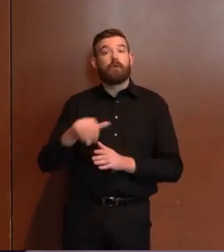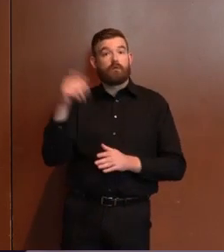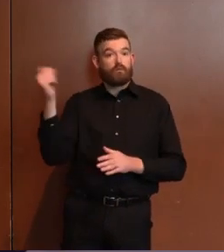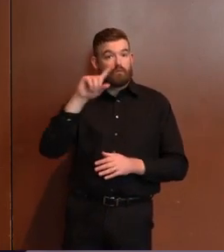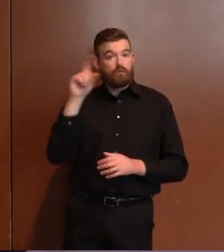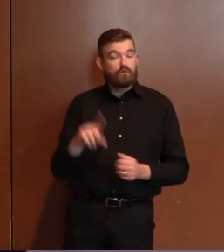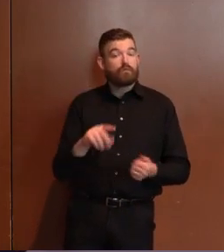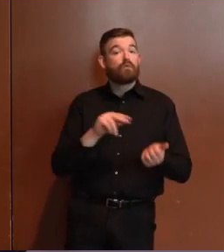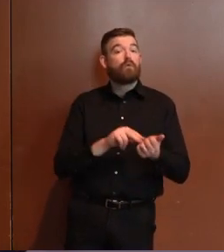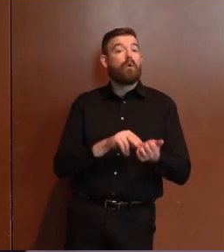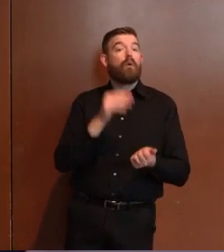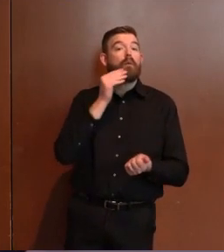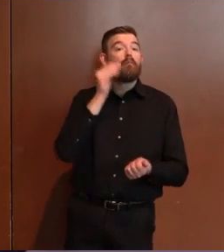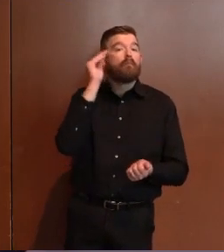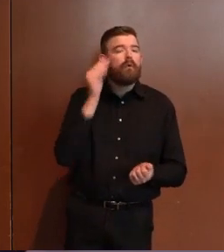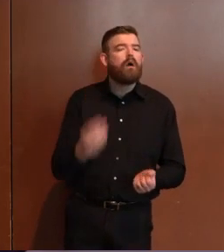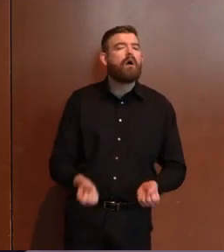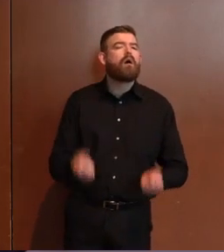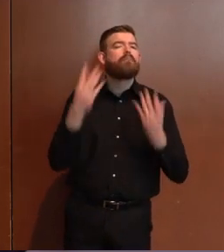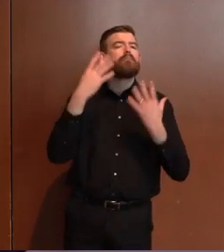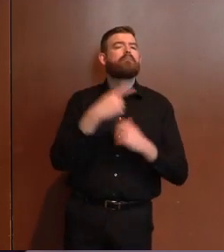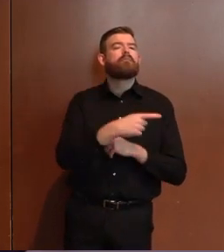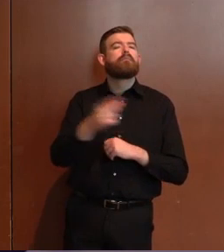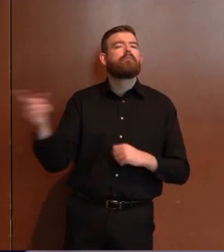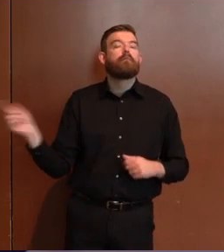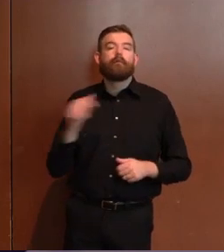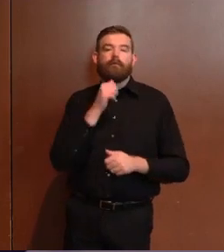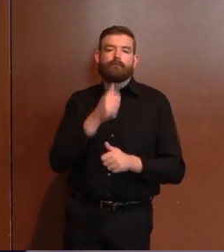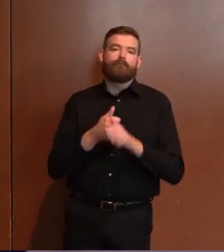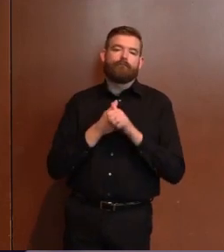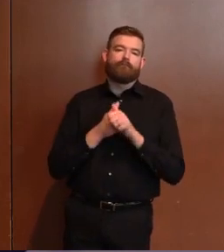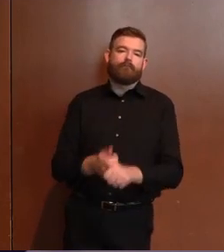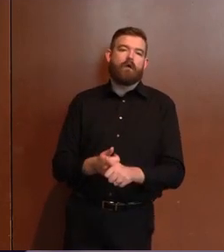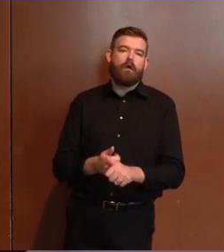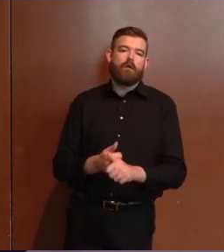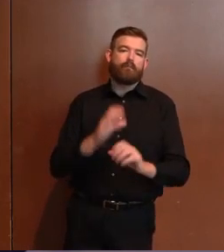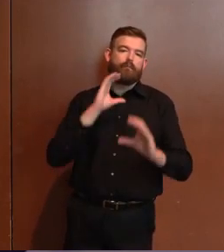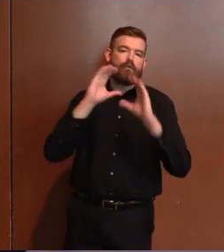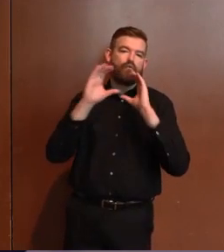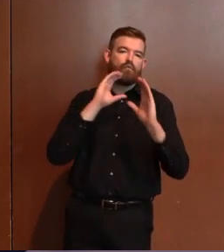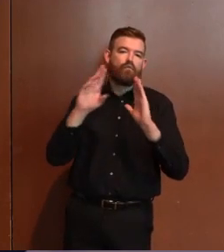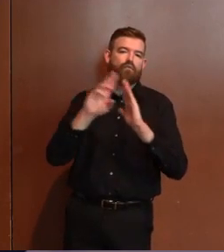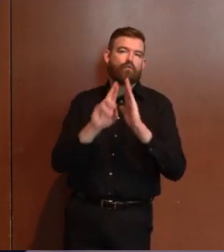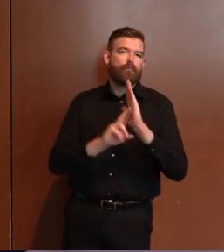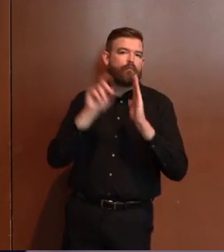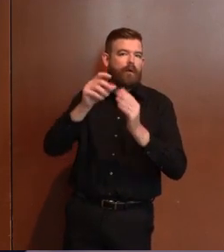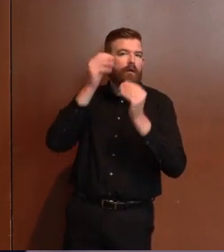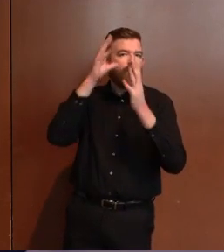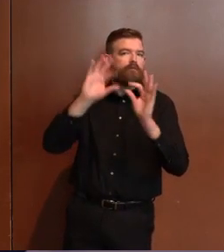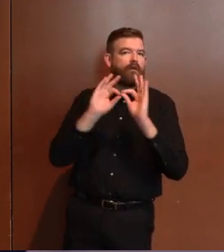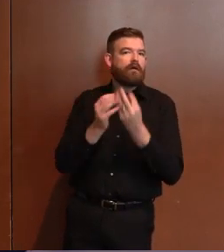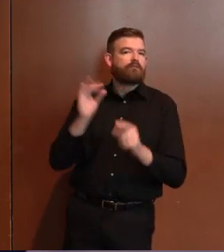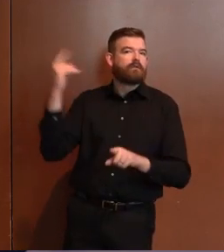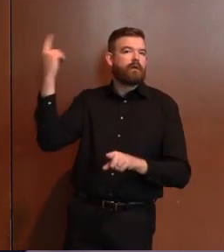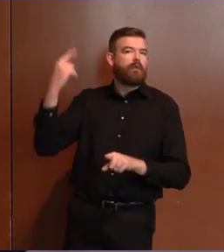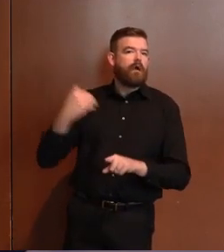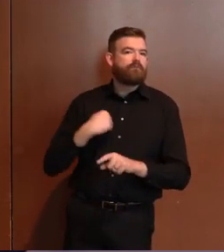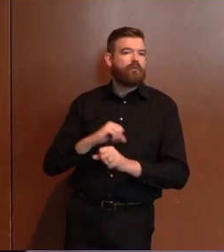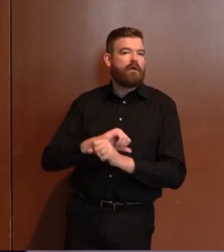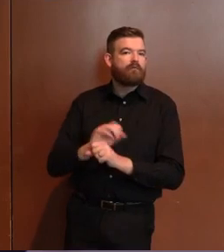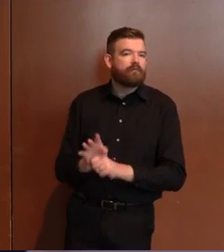are being non-compliant in terms of notification? We're getting a lot of anecdotal calls from families. Is it widespread? Is it a handful?